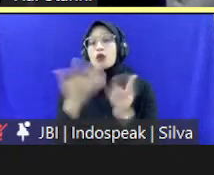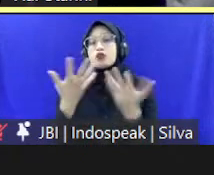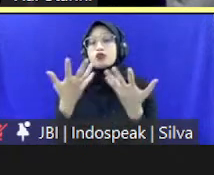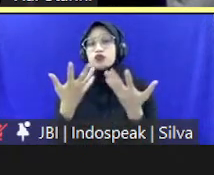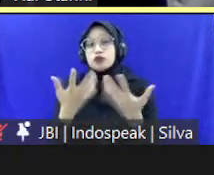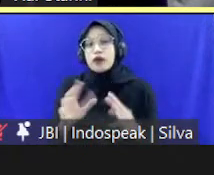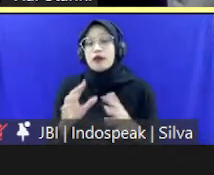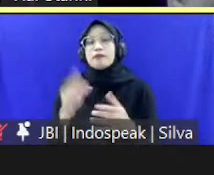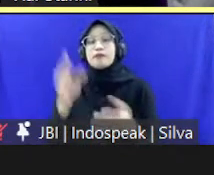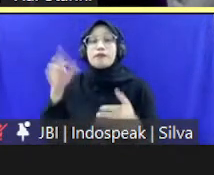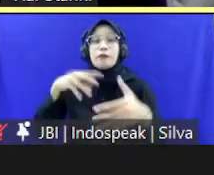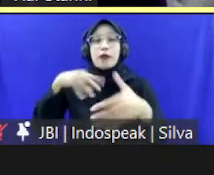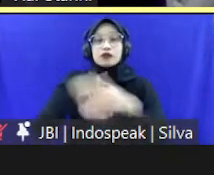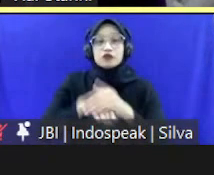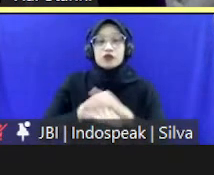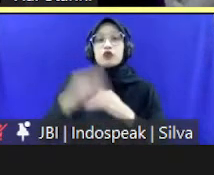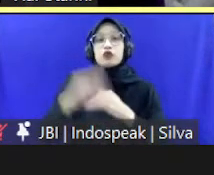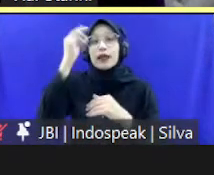implementation.